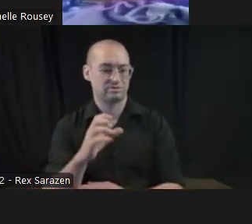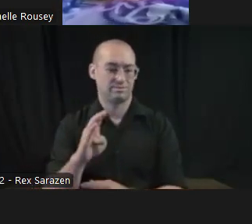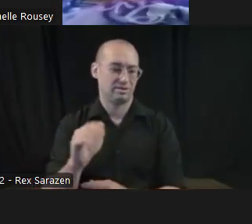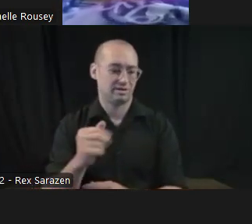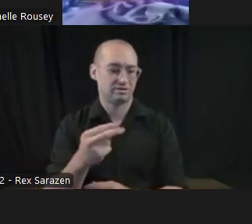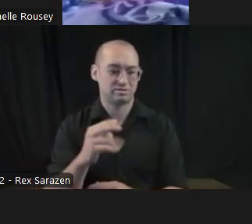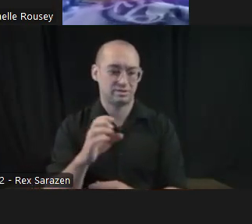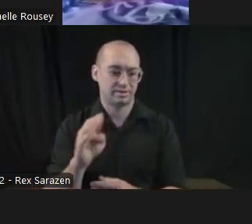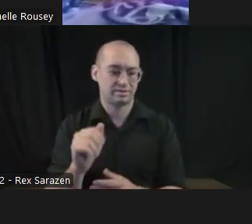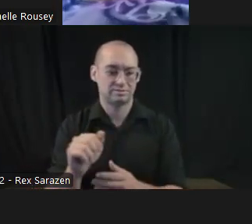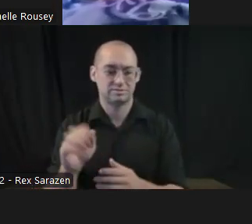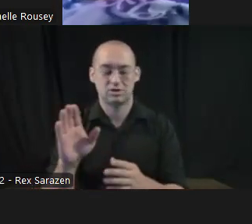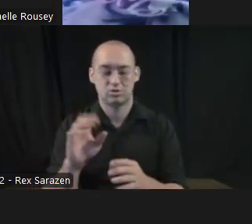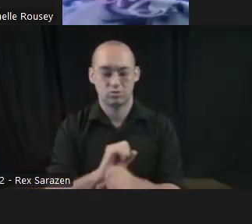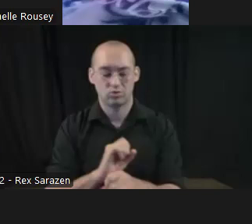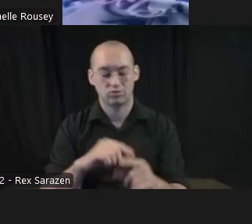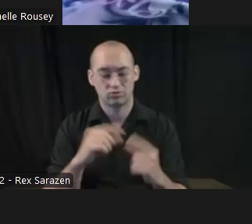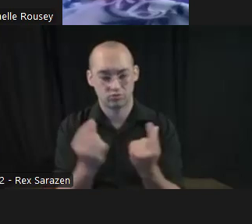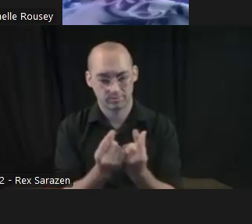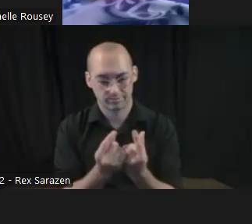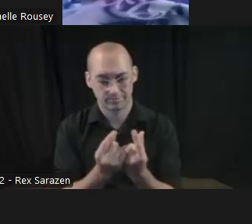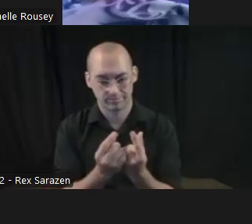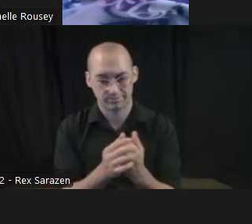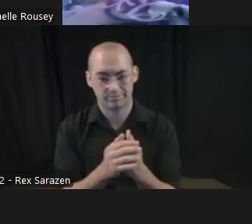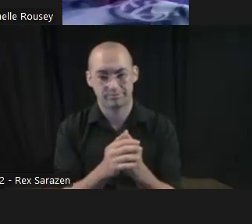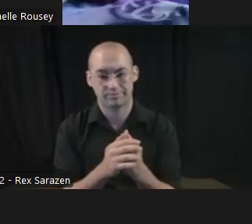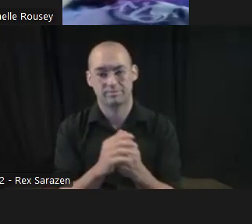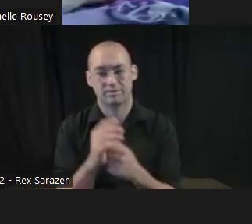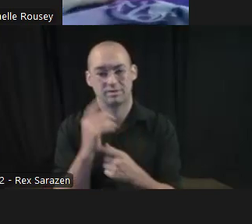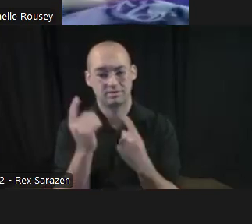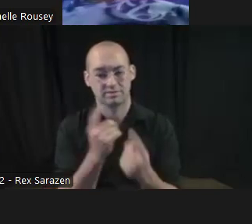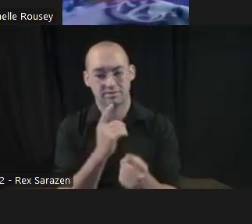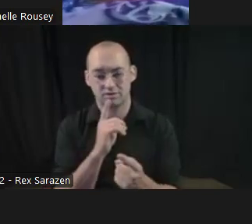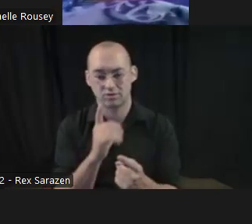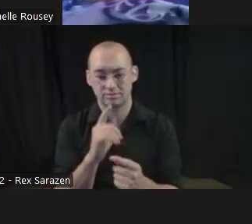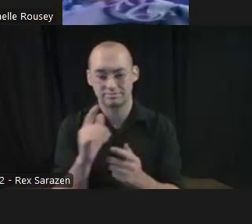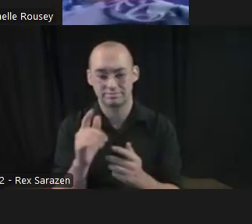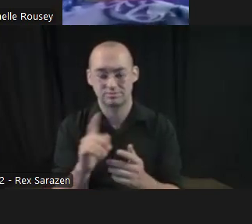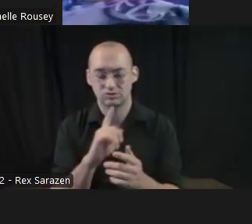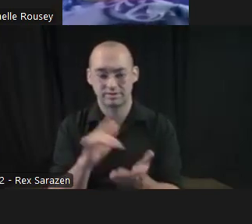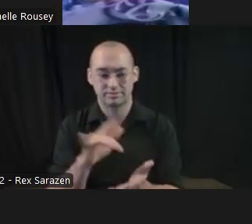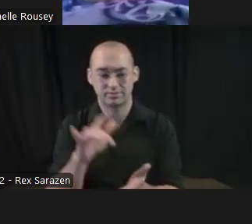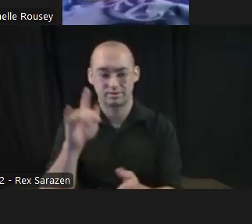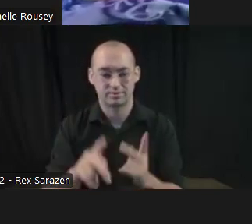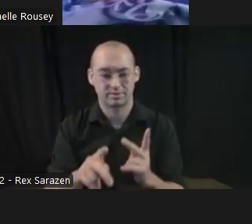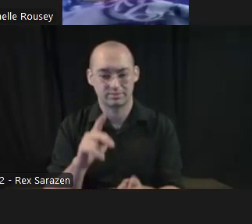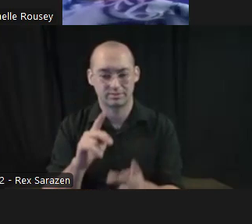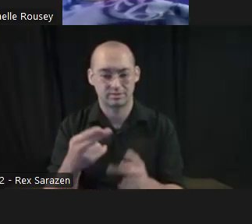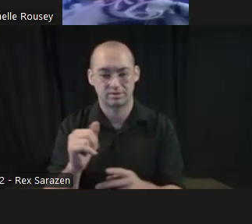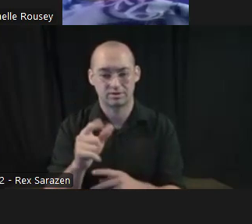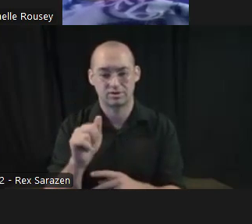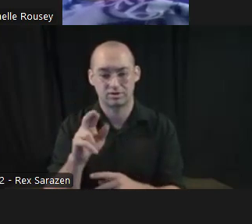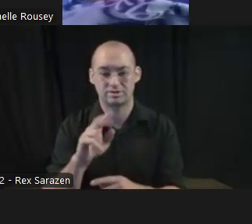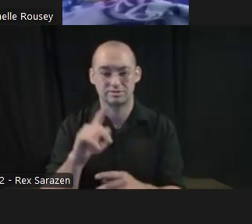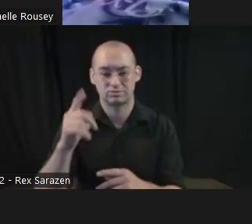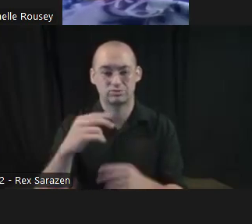HCBS, integration work group. I think there are some of the brightest people. I mean, Hagar is probably one of the smartest humans I